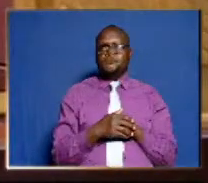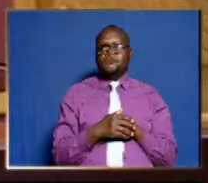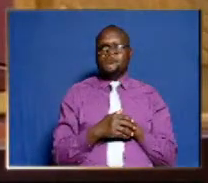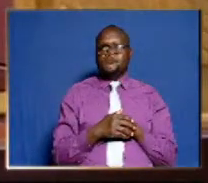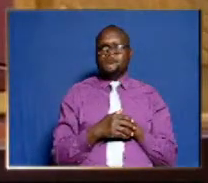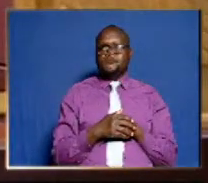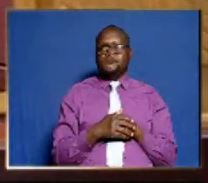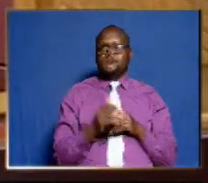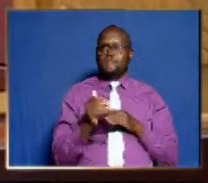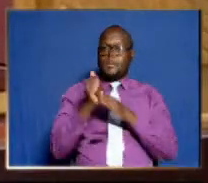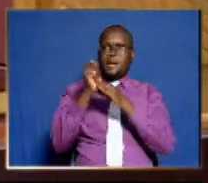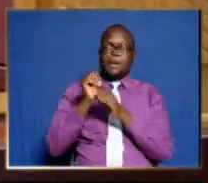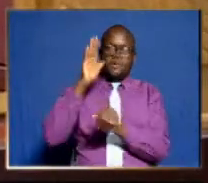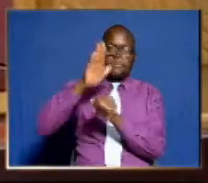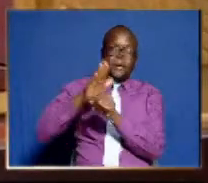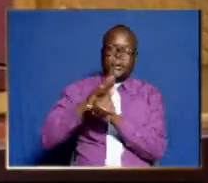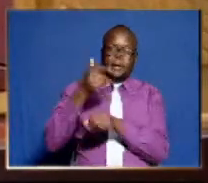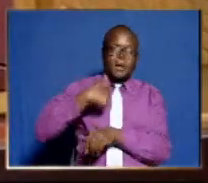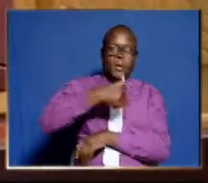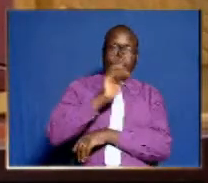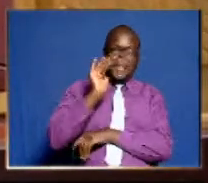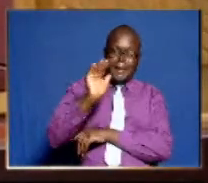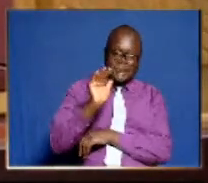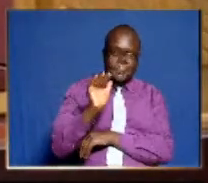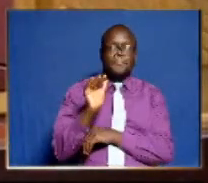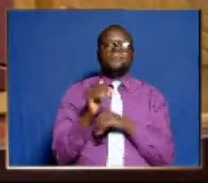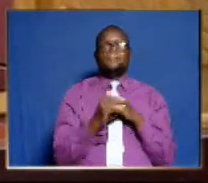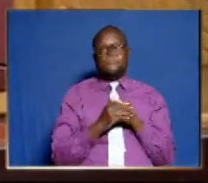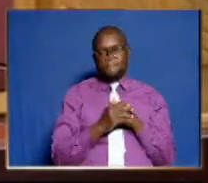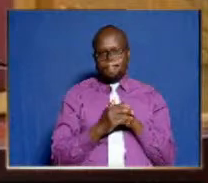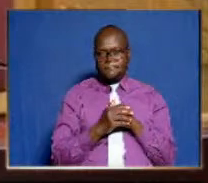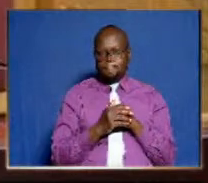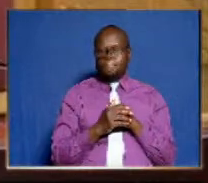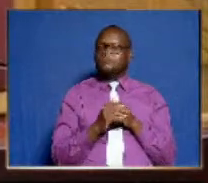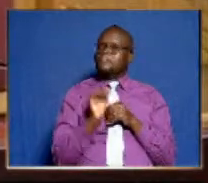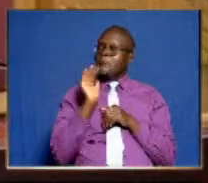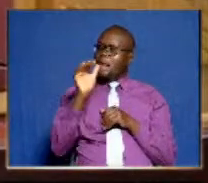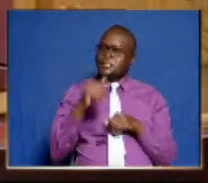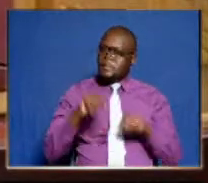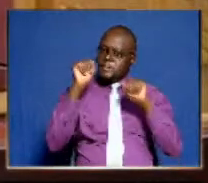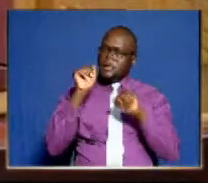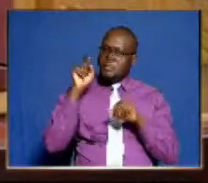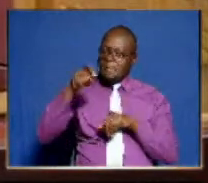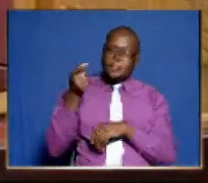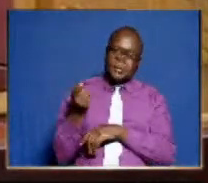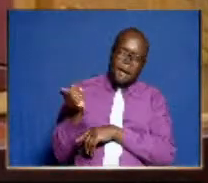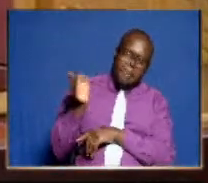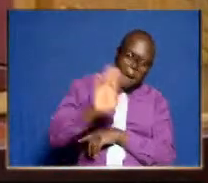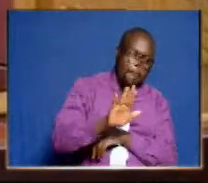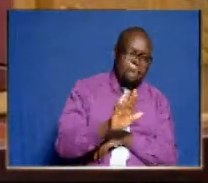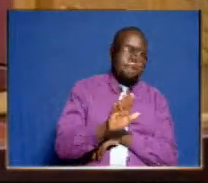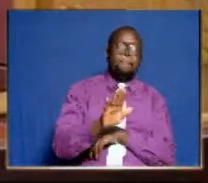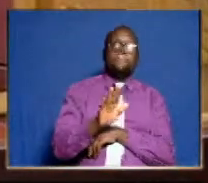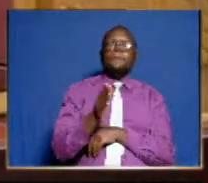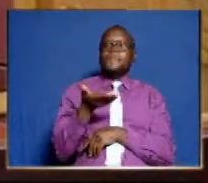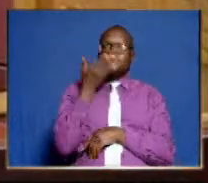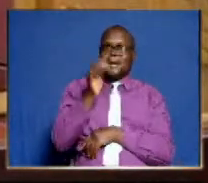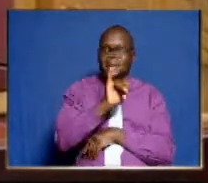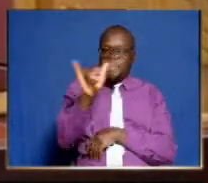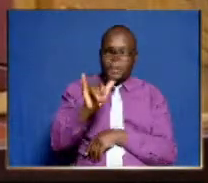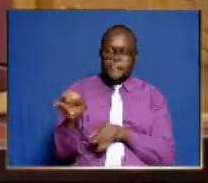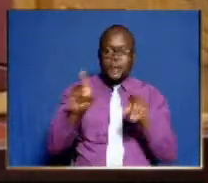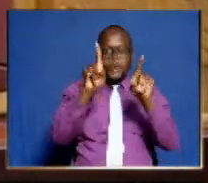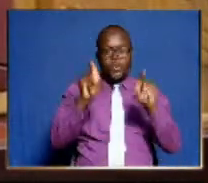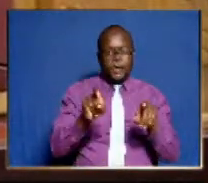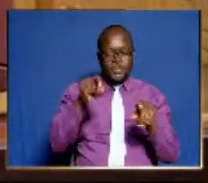And the leader majority, we request that you ask the specific chair to be available to respond to those statements in